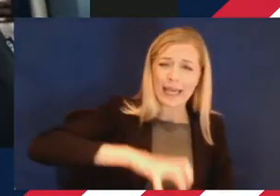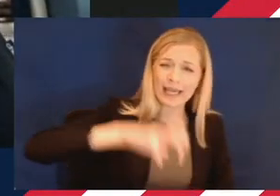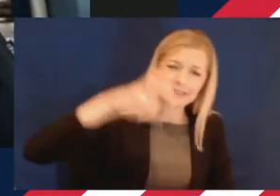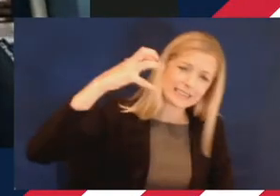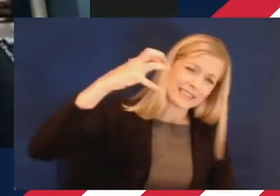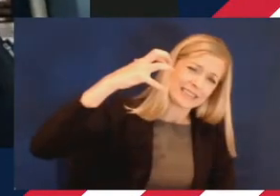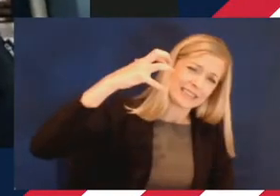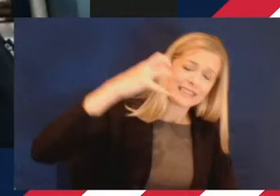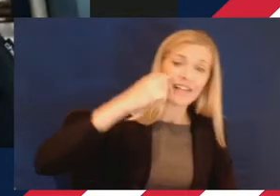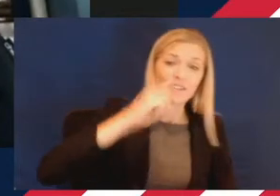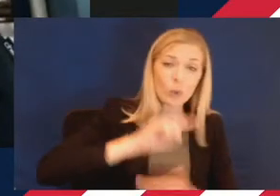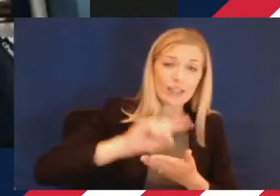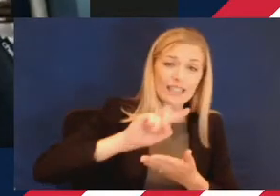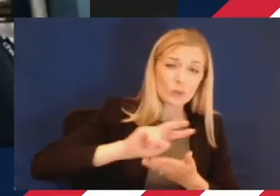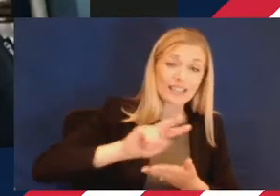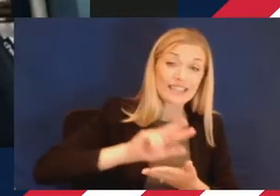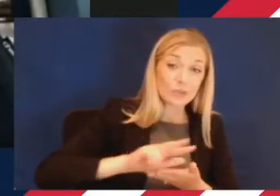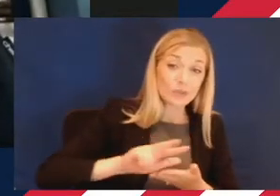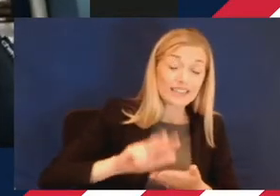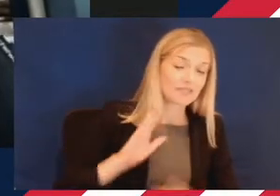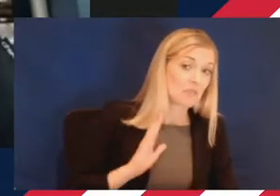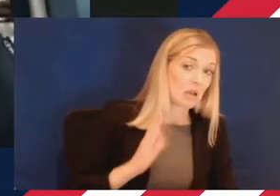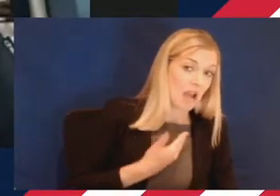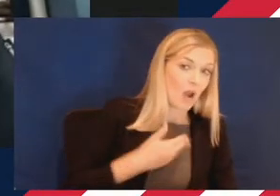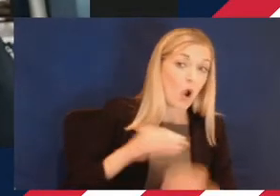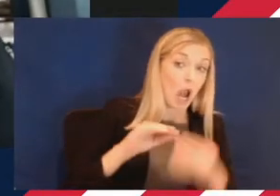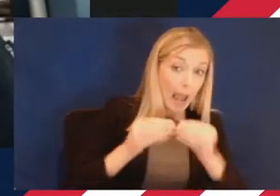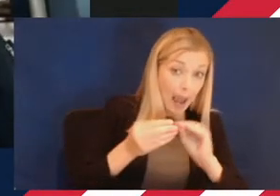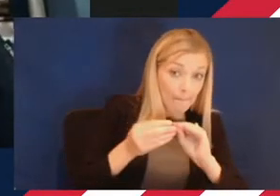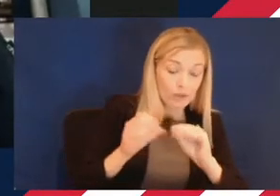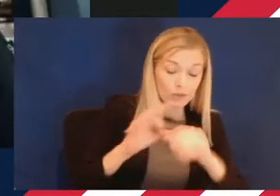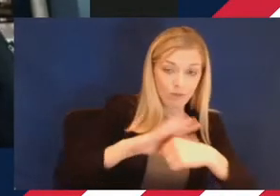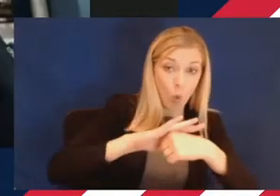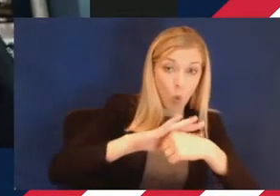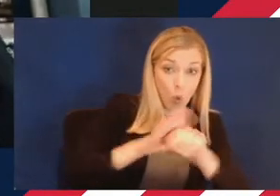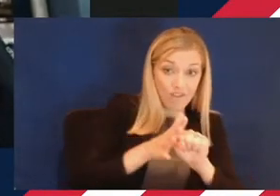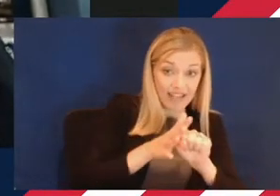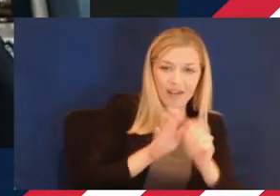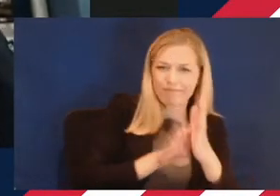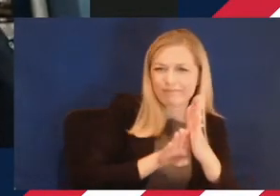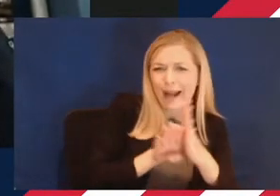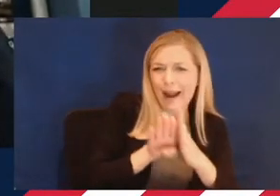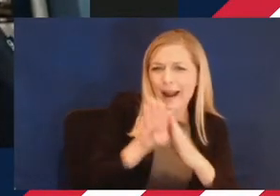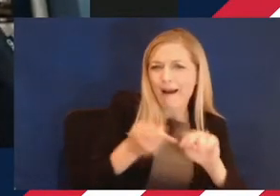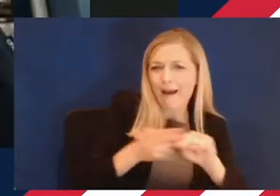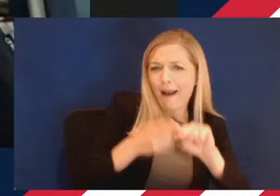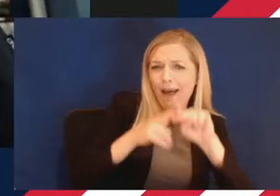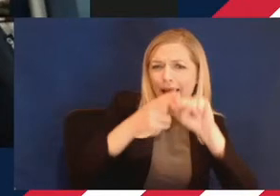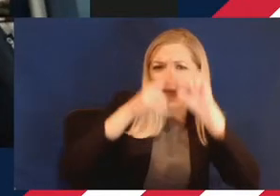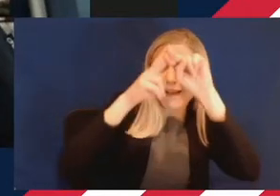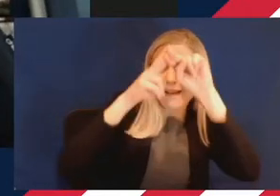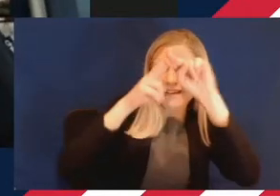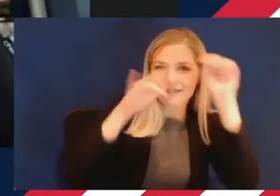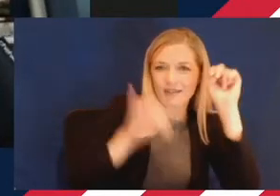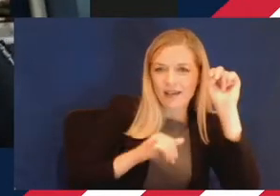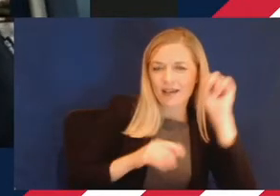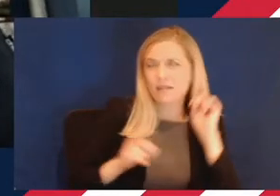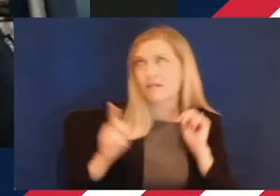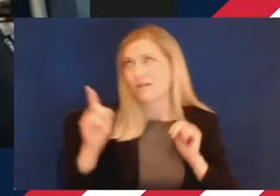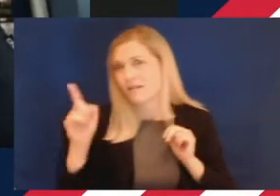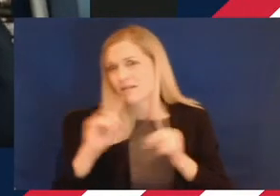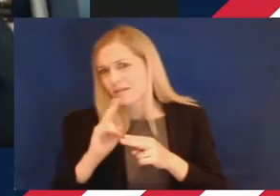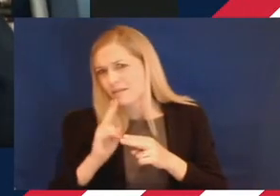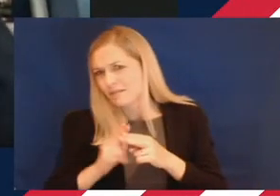been going up for weeks now. So this totally points to the lack of leadership. You know,